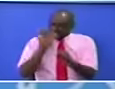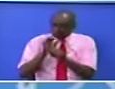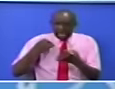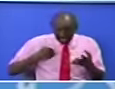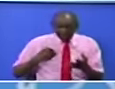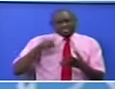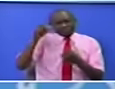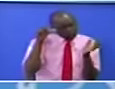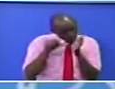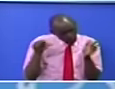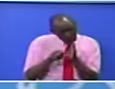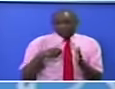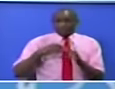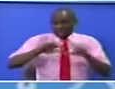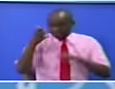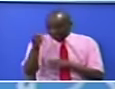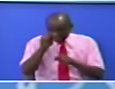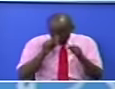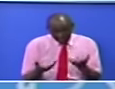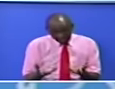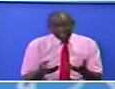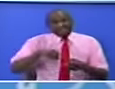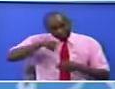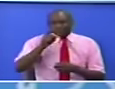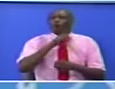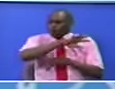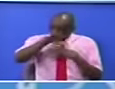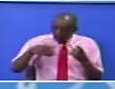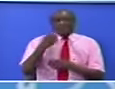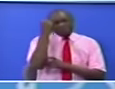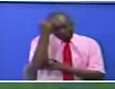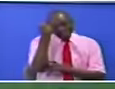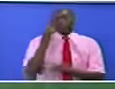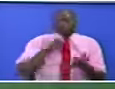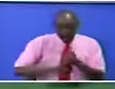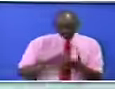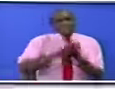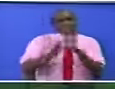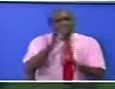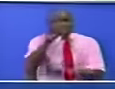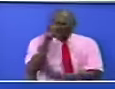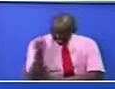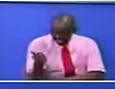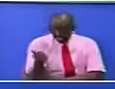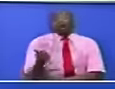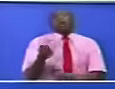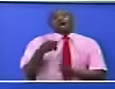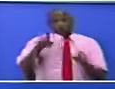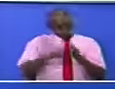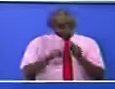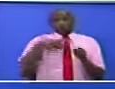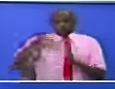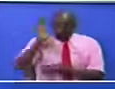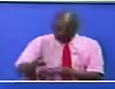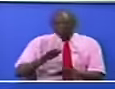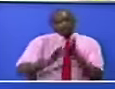have met and reconciled. In a rare show of unity, 5 of the 8 widows declared they had forgiven their daughter, Susan Kihika, who is the